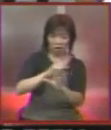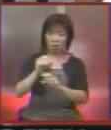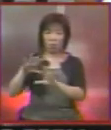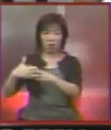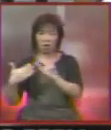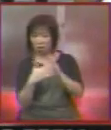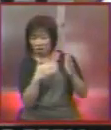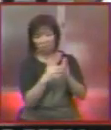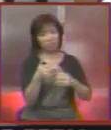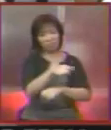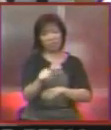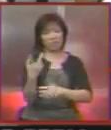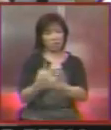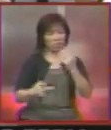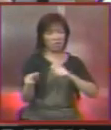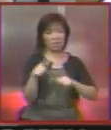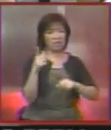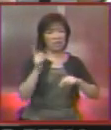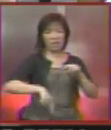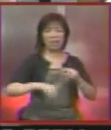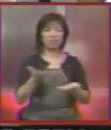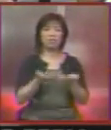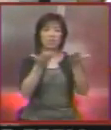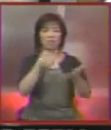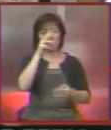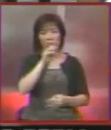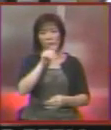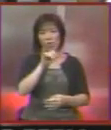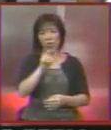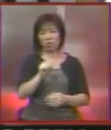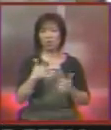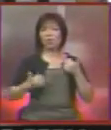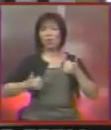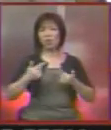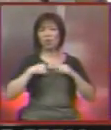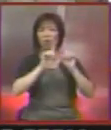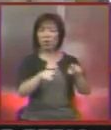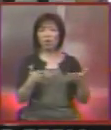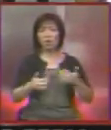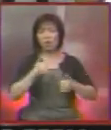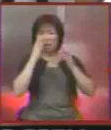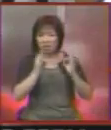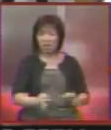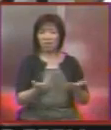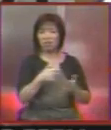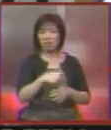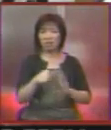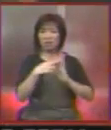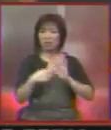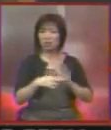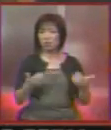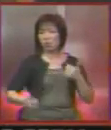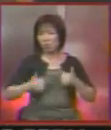defense, then where else are we going to go in order to question the validity and the legality of any ruling of this court, Your